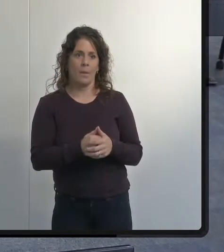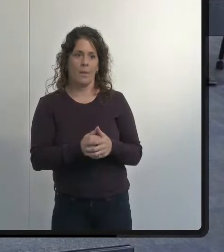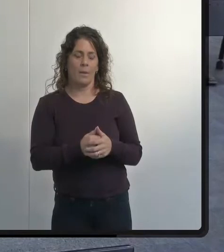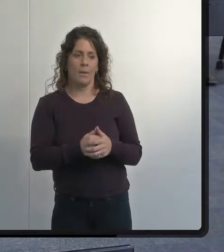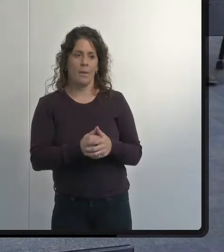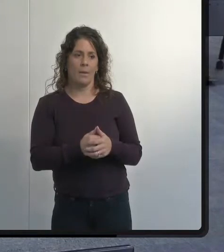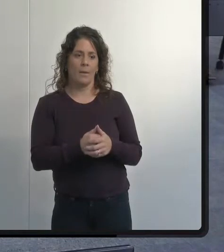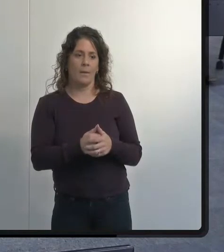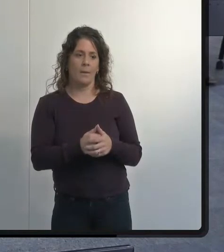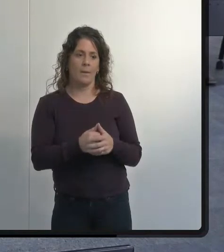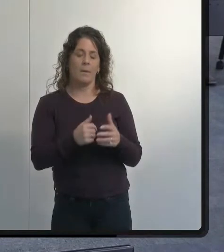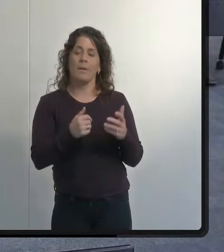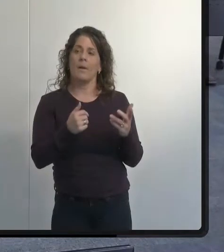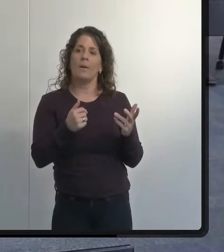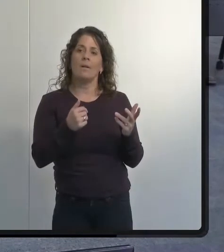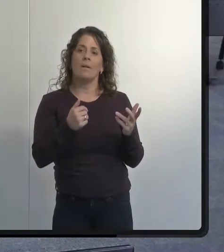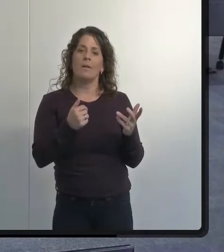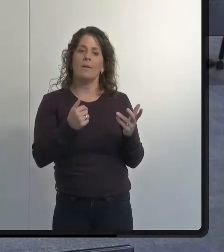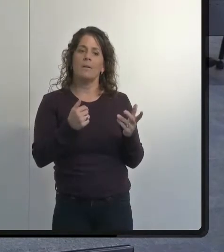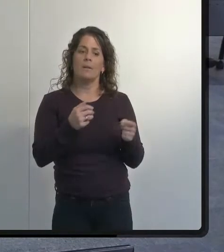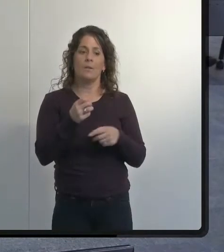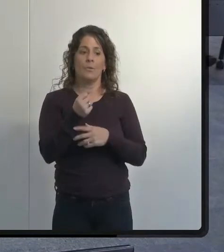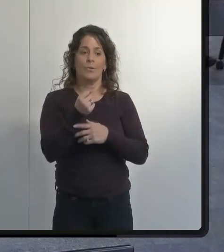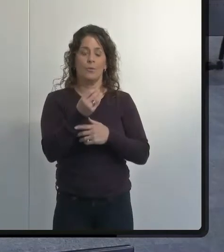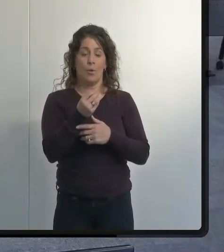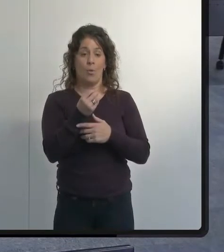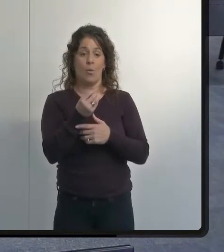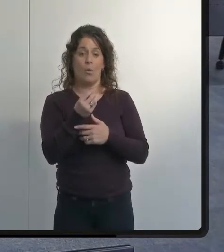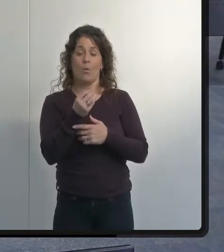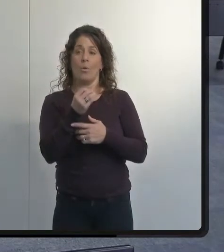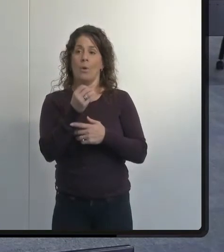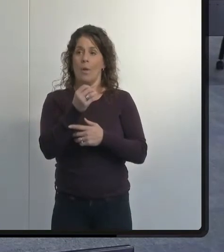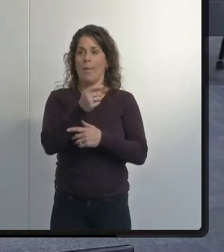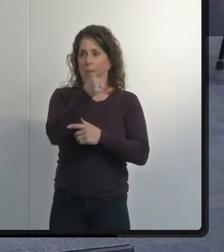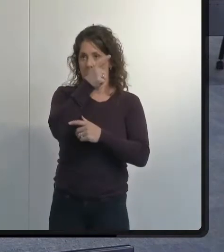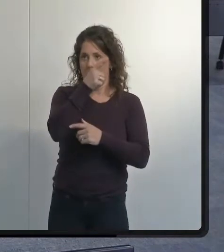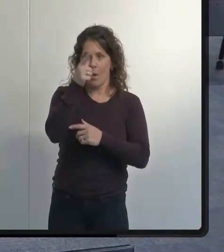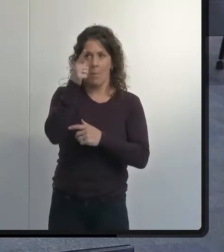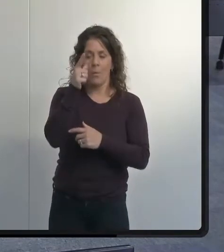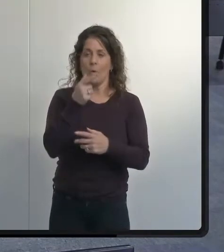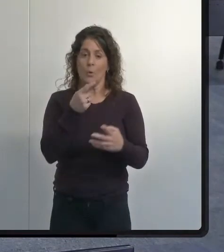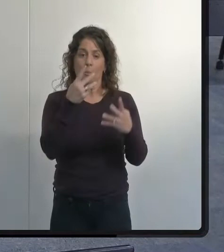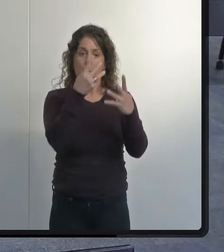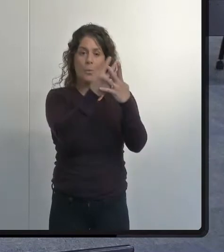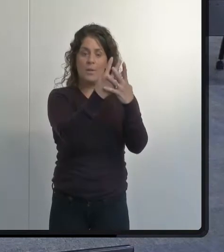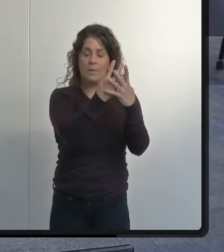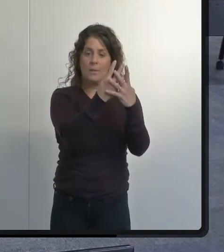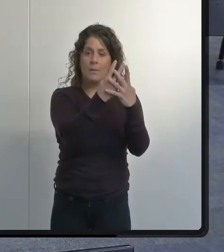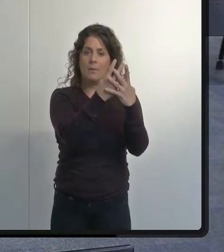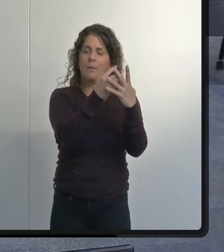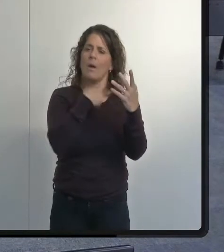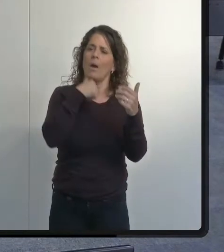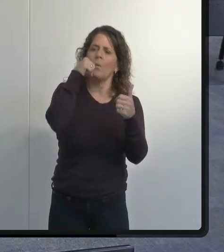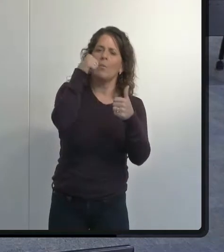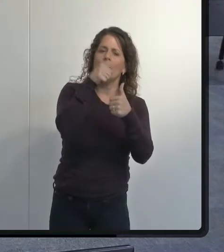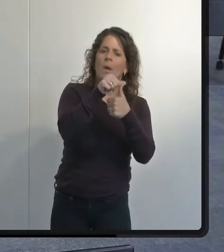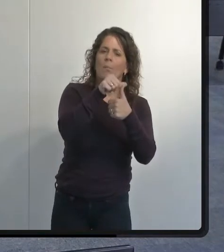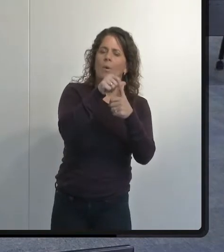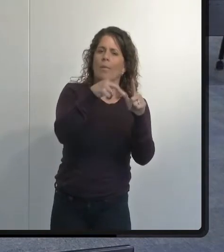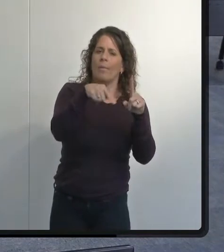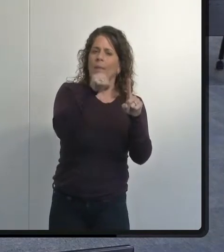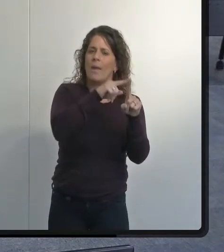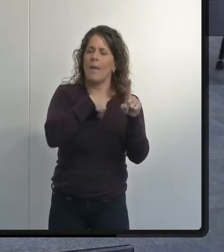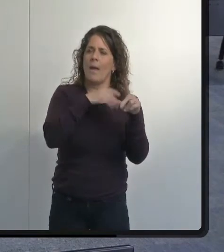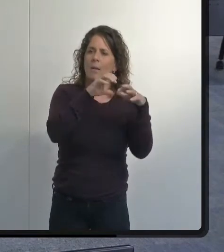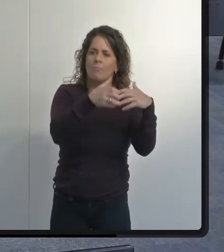guys. So regarding Lompoc Prison, my recollection is first we heard there were 17 and